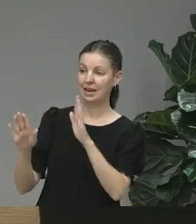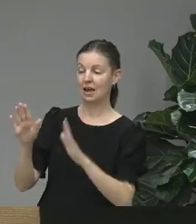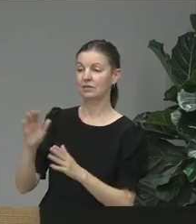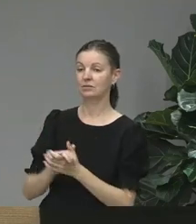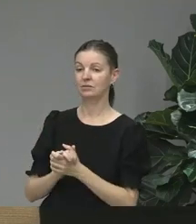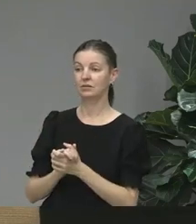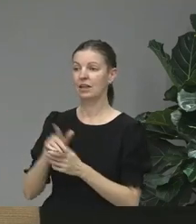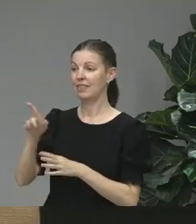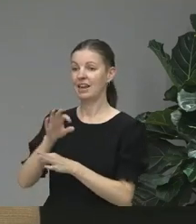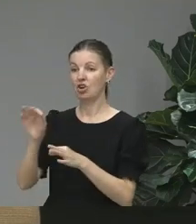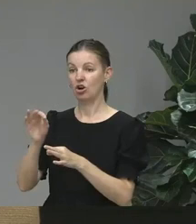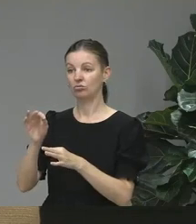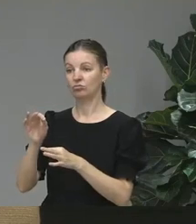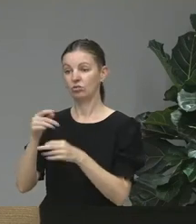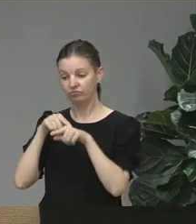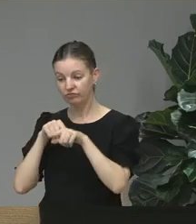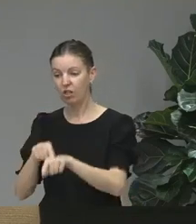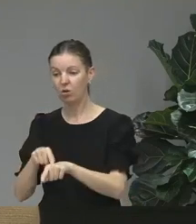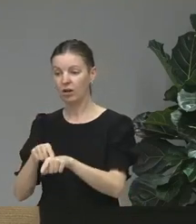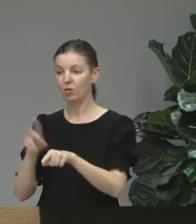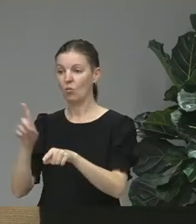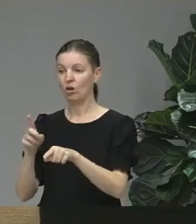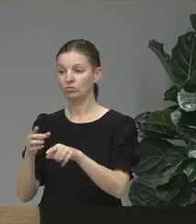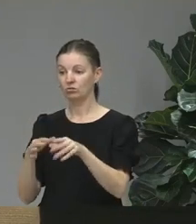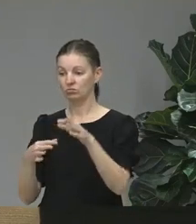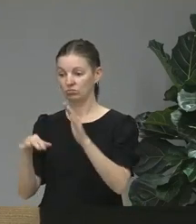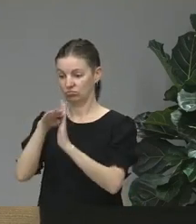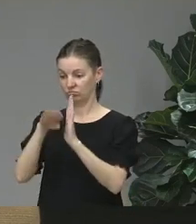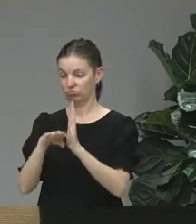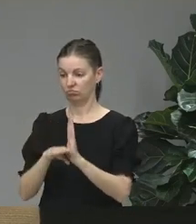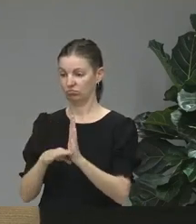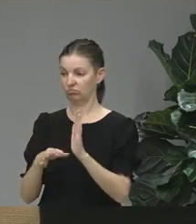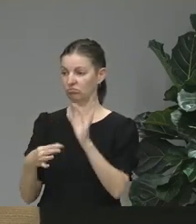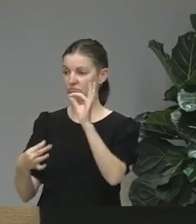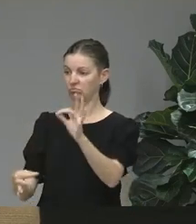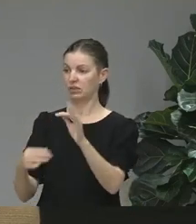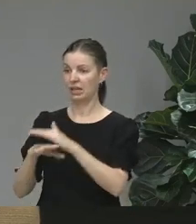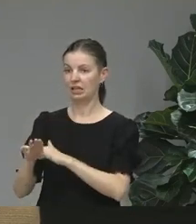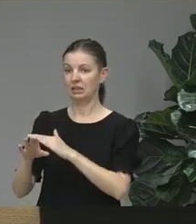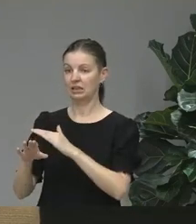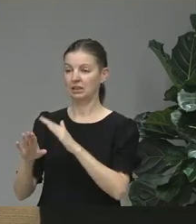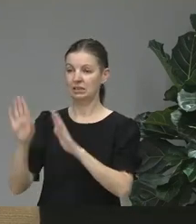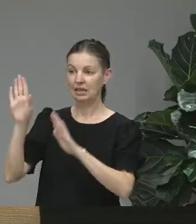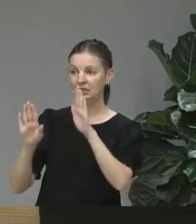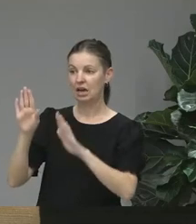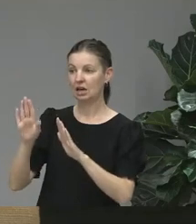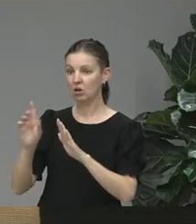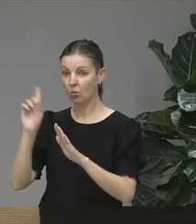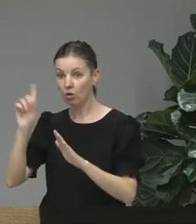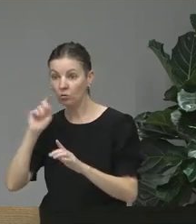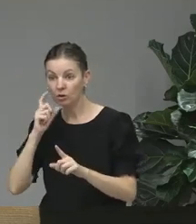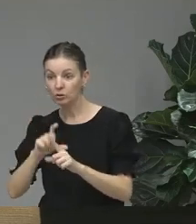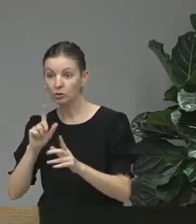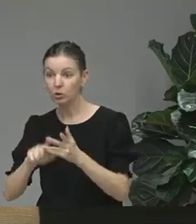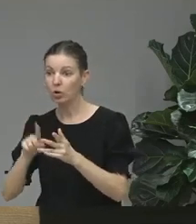the requirements of the tender brief. What are you going to do? Are you going to close all the aged care facilities by